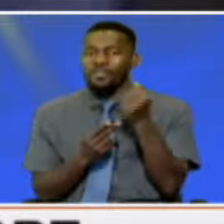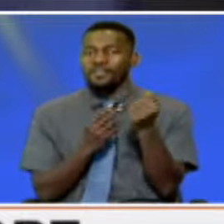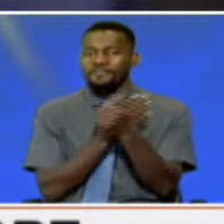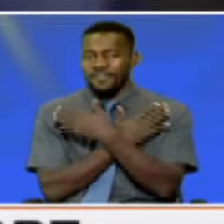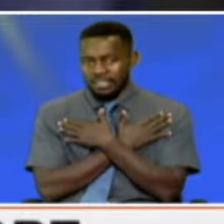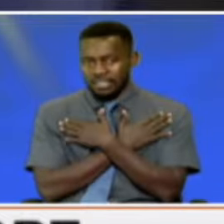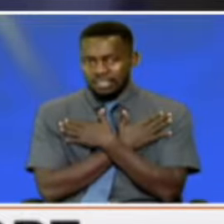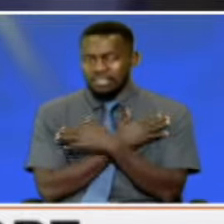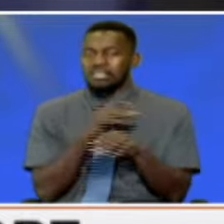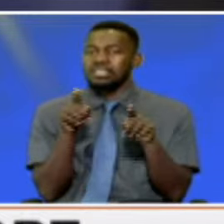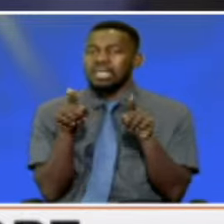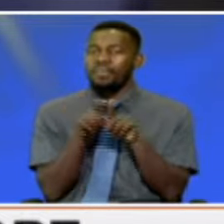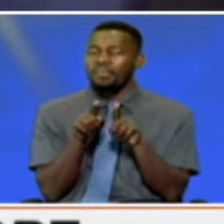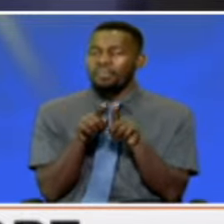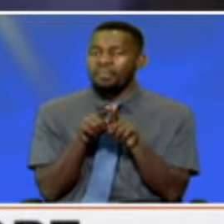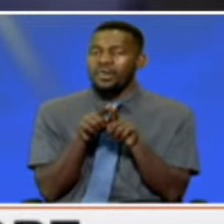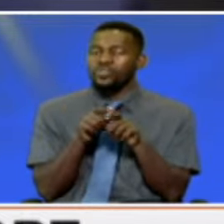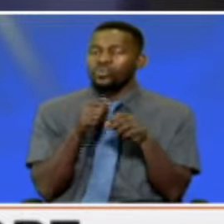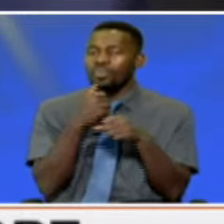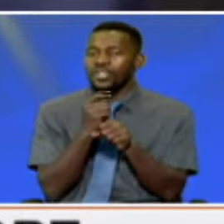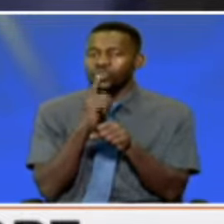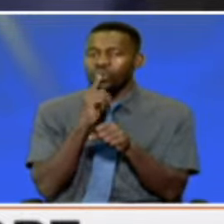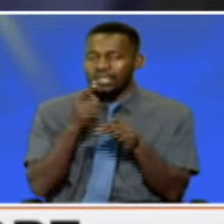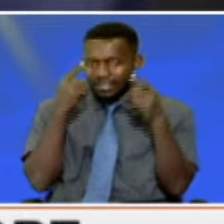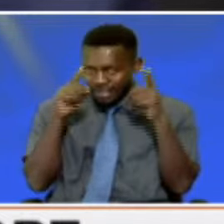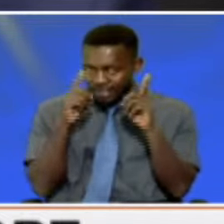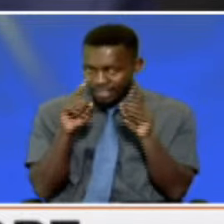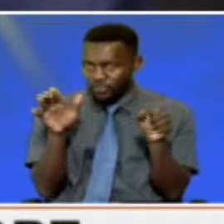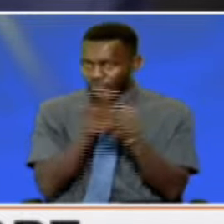to succeed in this positive trajectory.